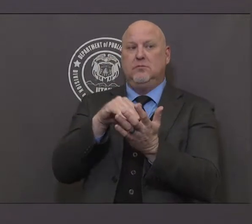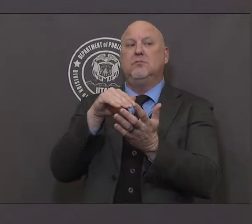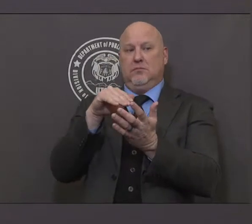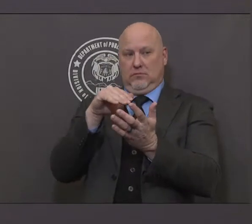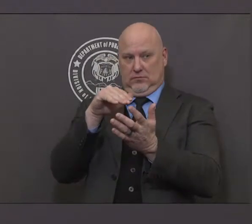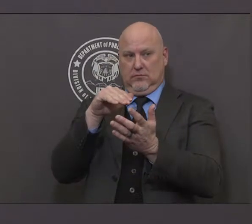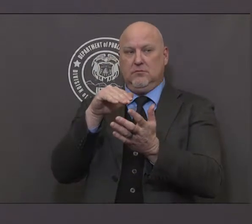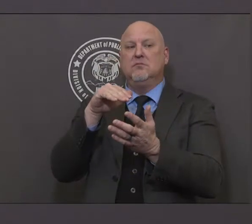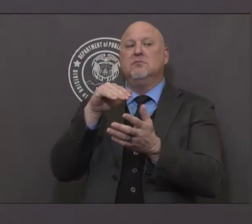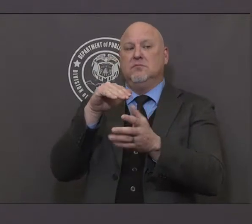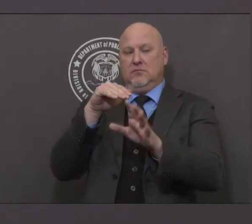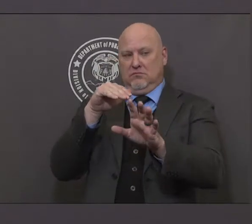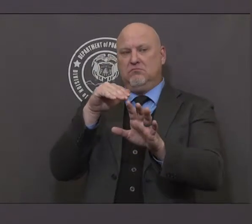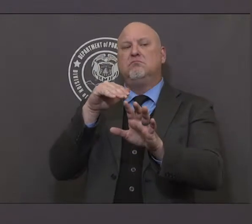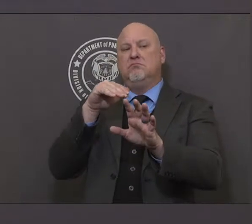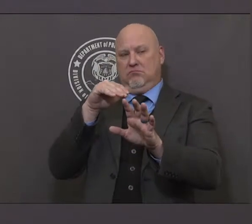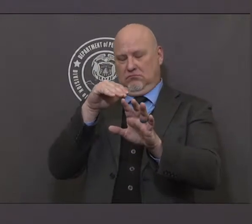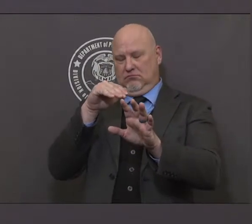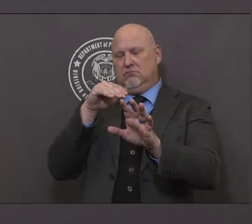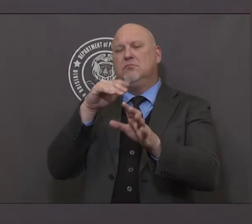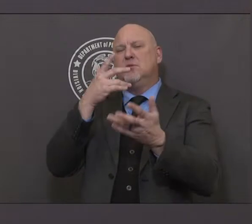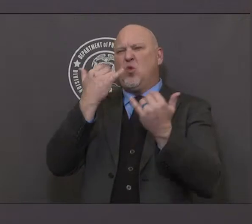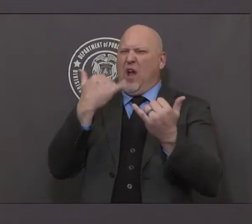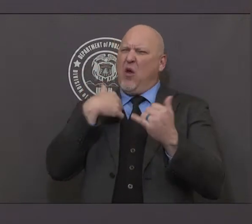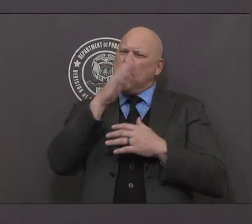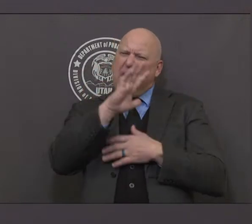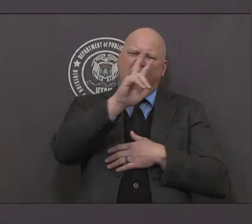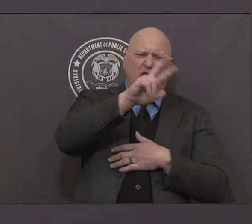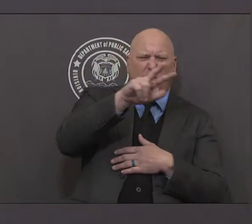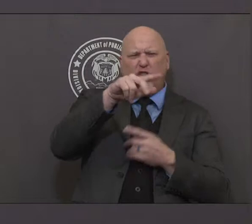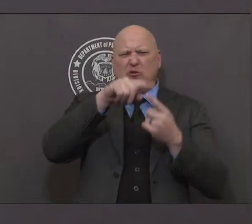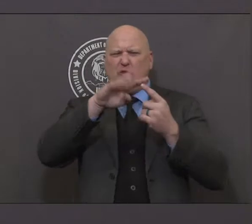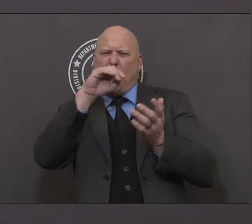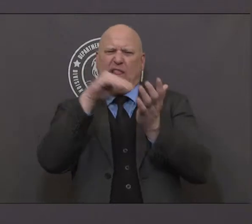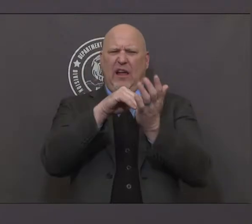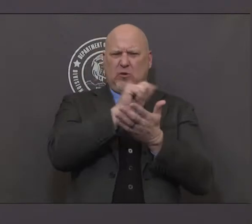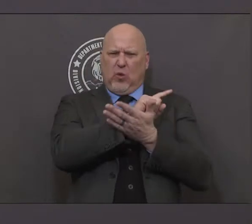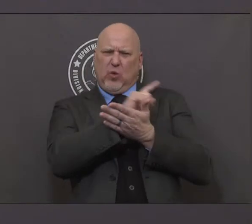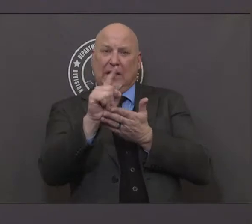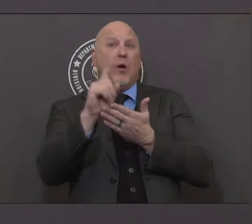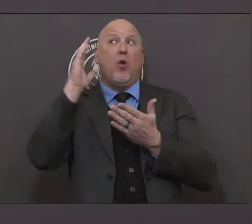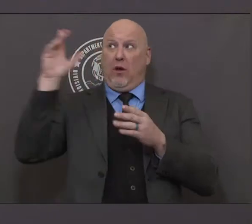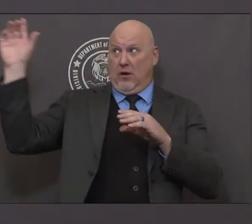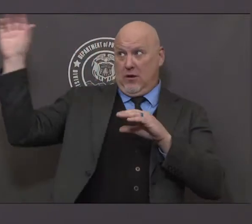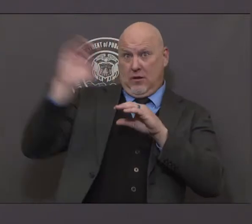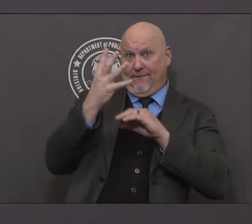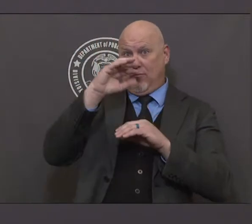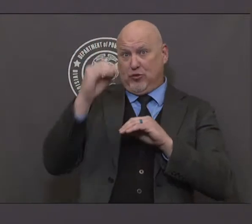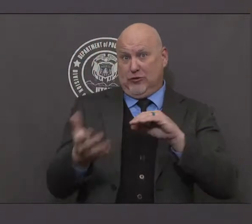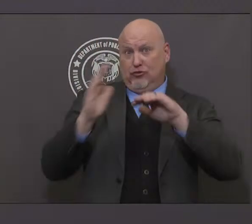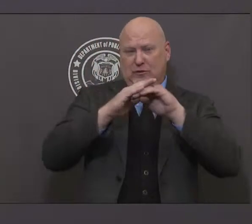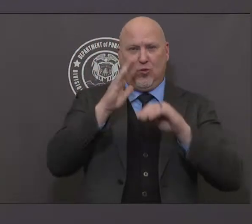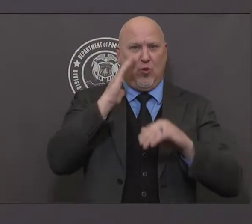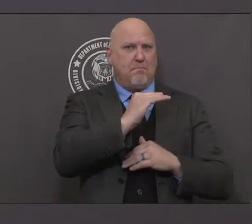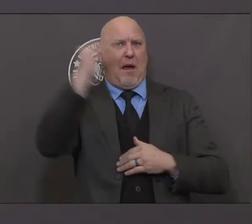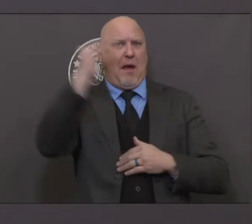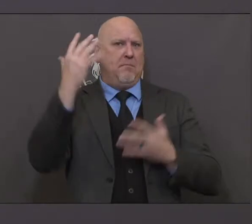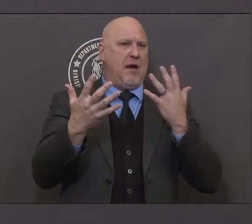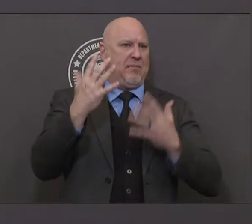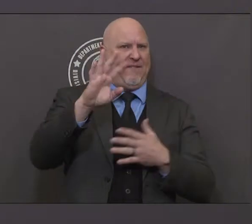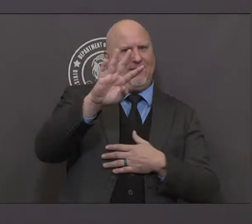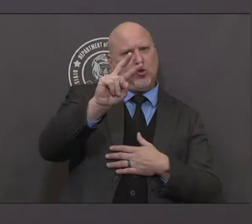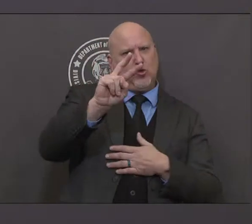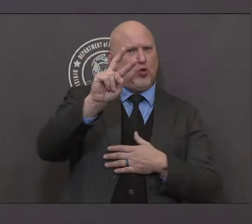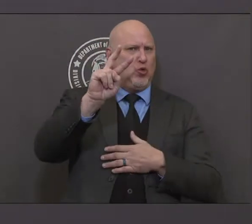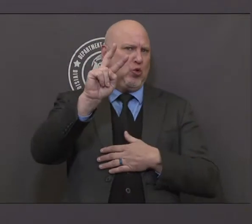that. So we're looking at this week about 42,000 doses. Plus, you'll remember we were able to get thousands of doses